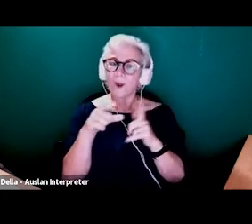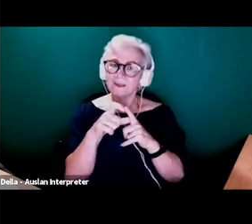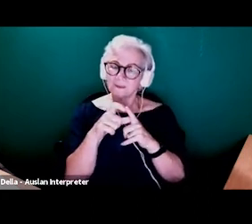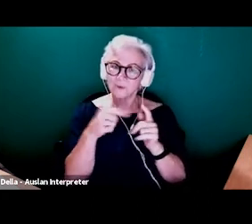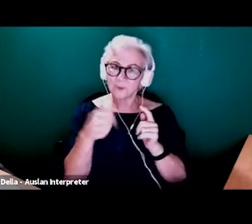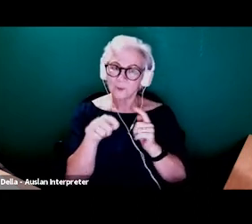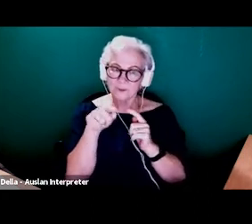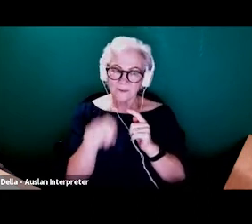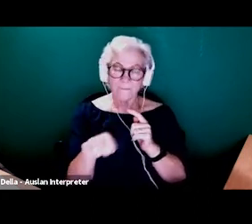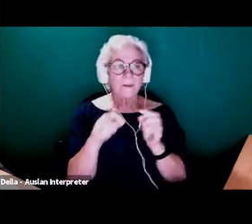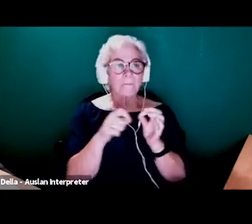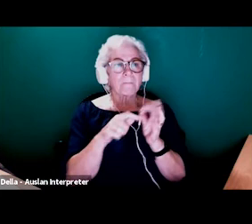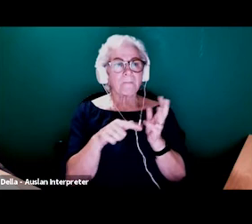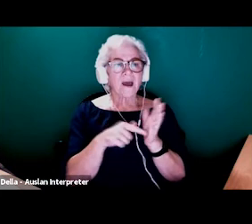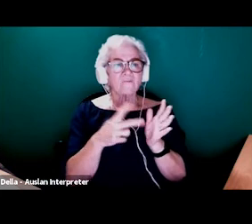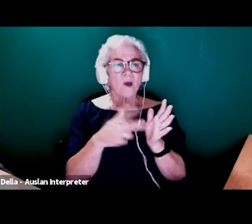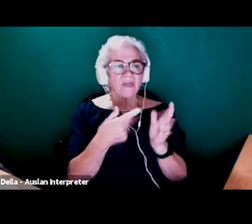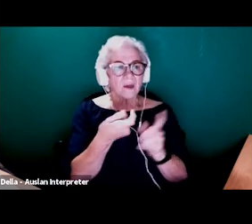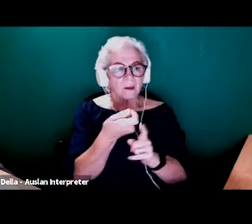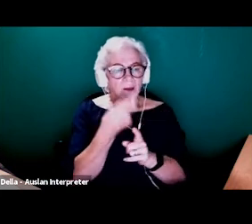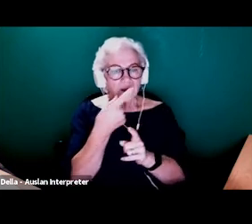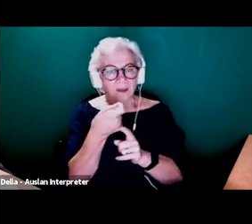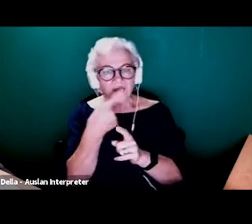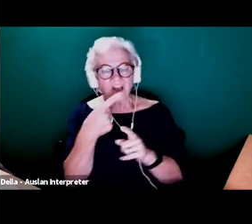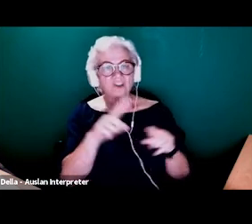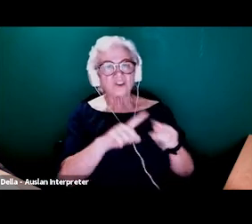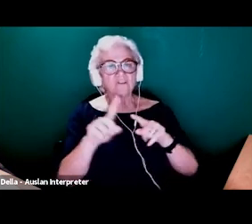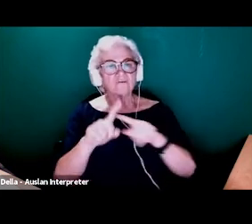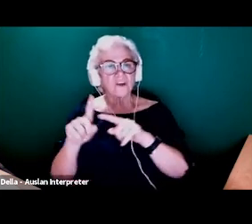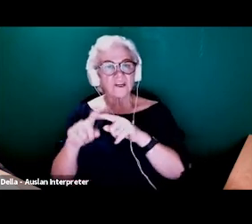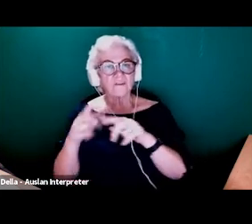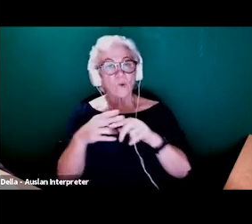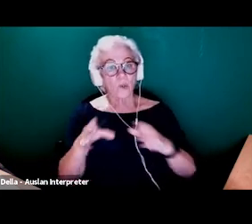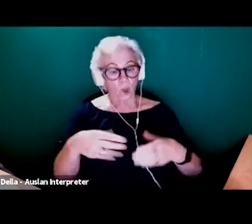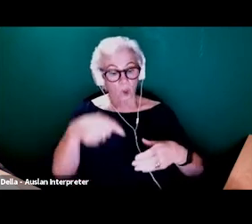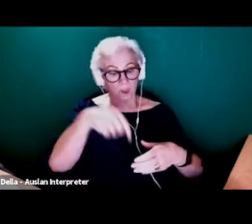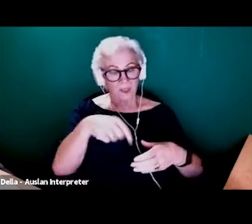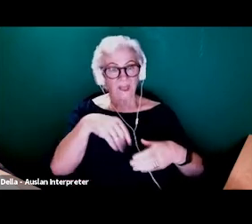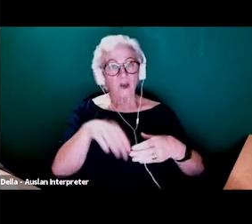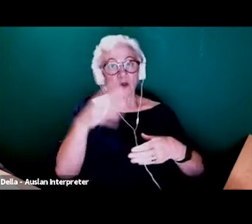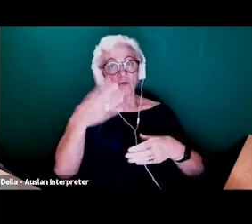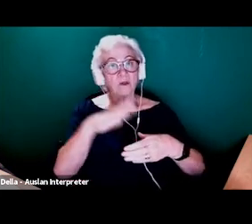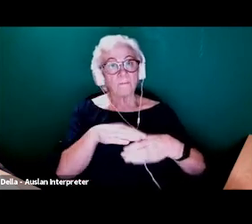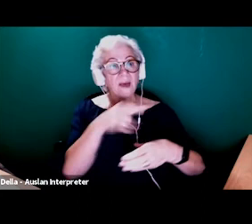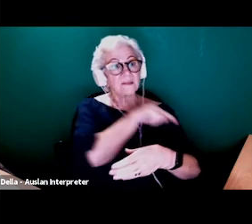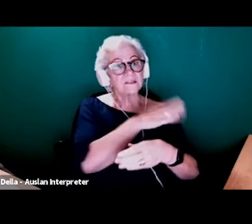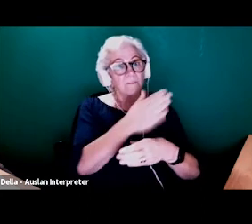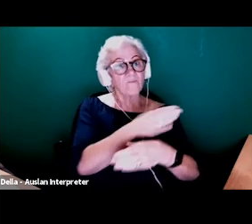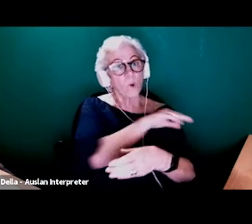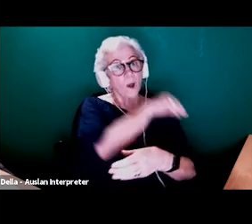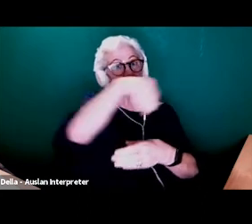In terms of the other analgesic and psychotropic medicines used by the cohort in the 3 months prior to cohort entry,